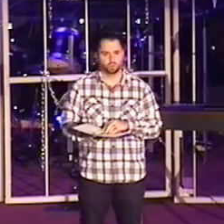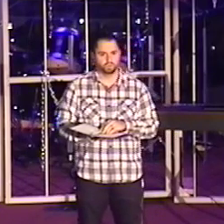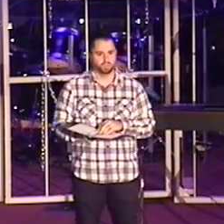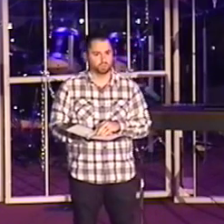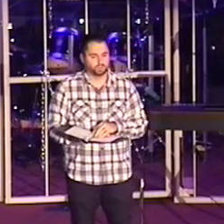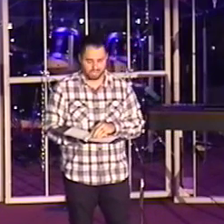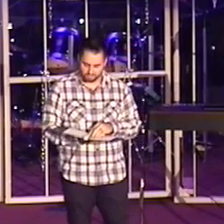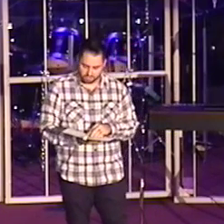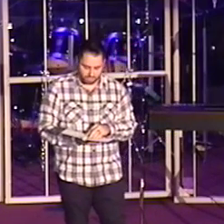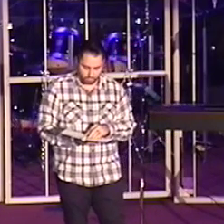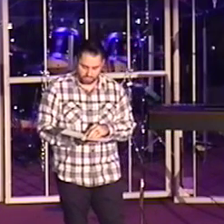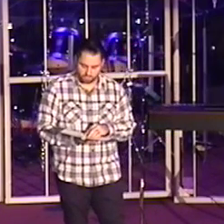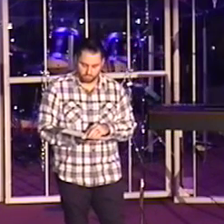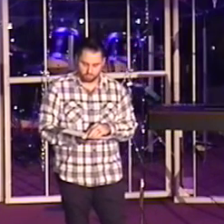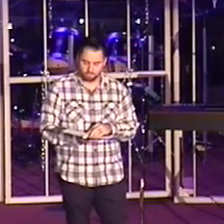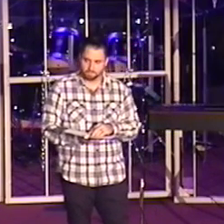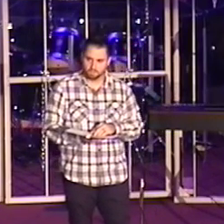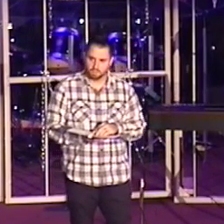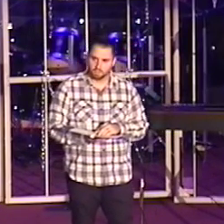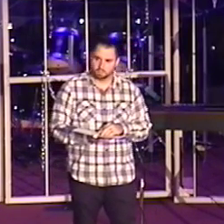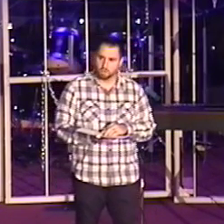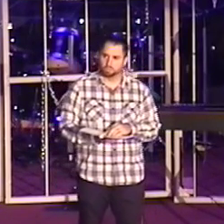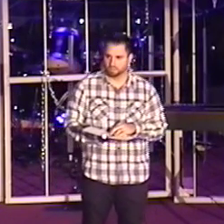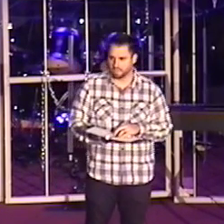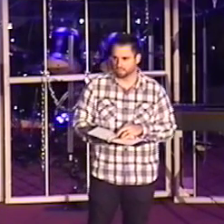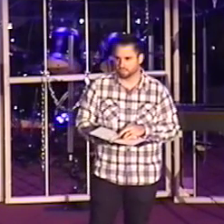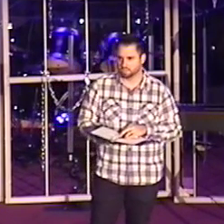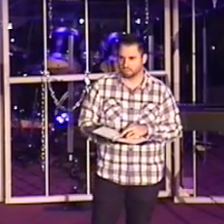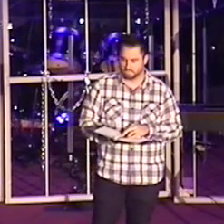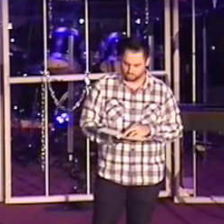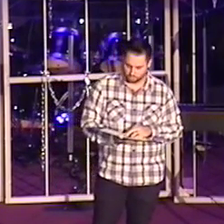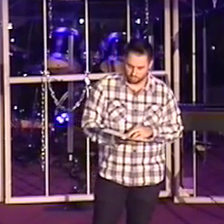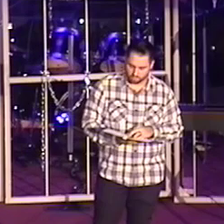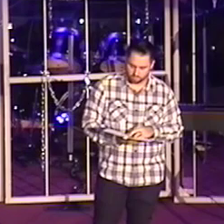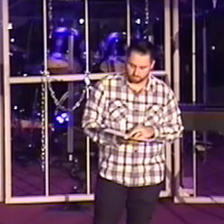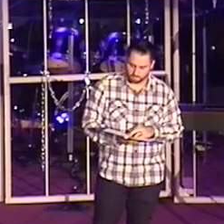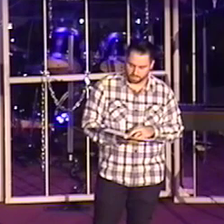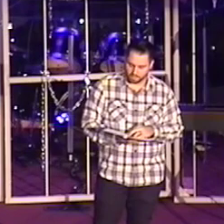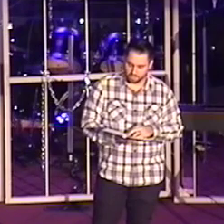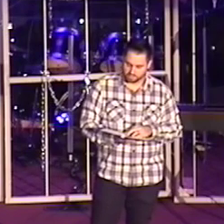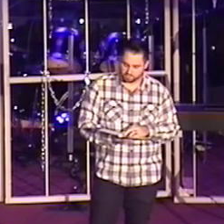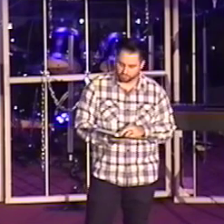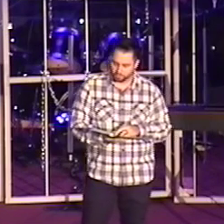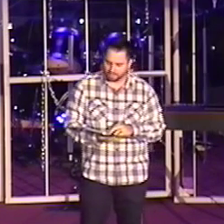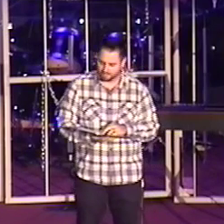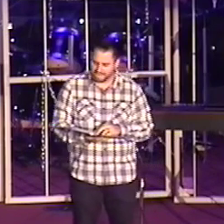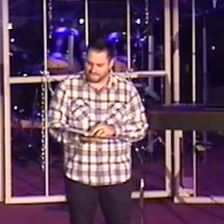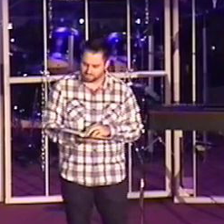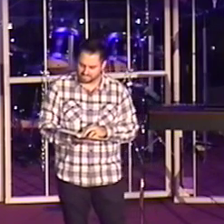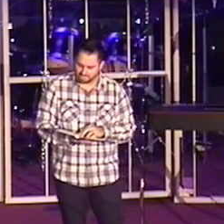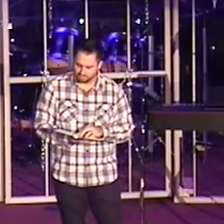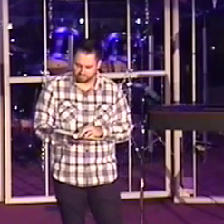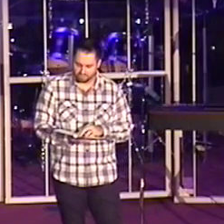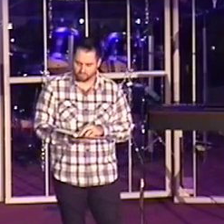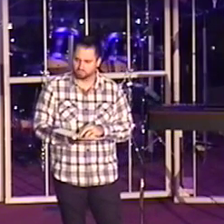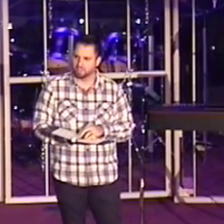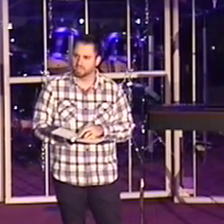who views everything that we do. Paul put it like this in Galatians 1. He says, for am I now